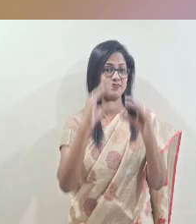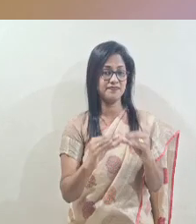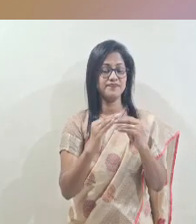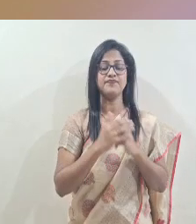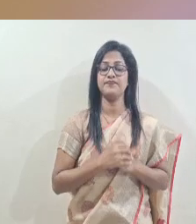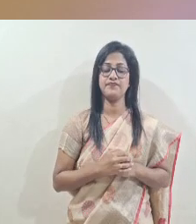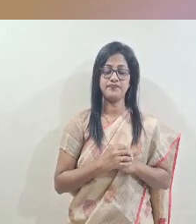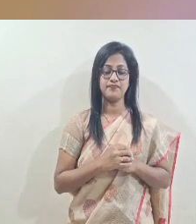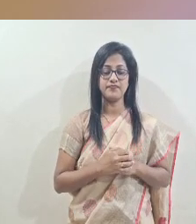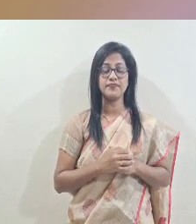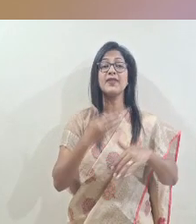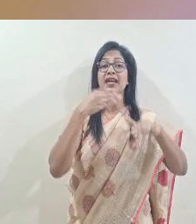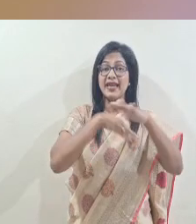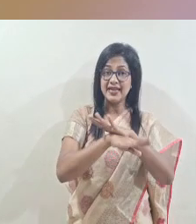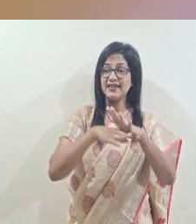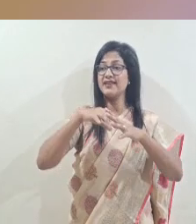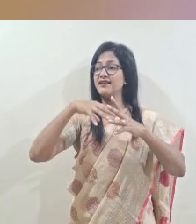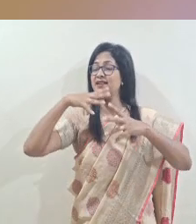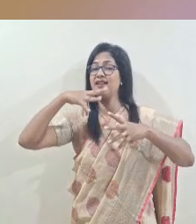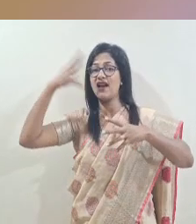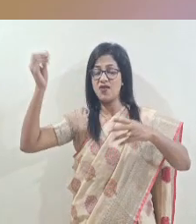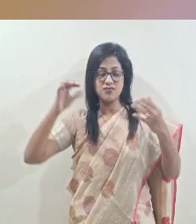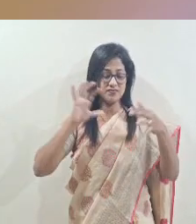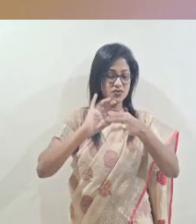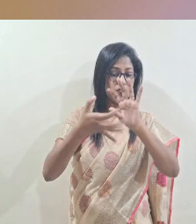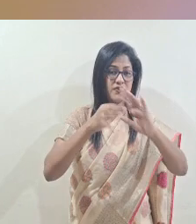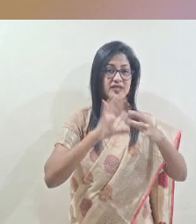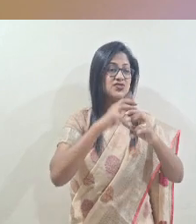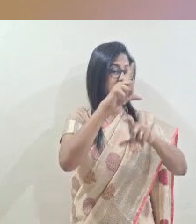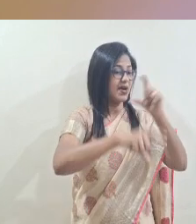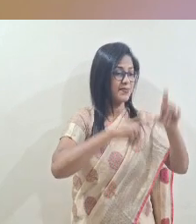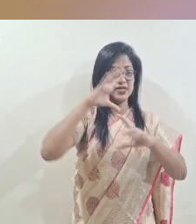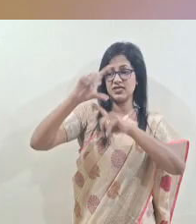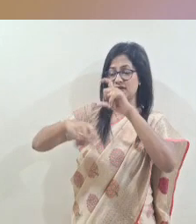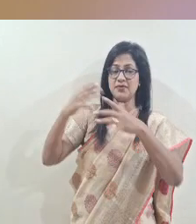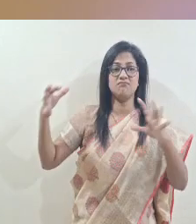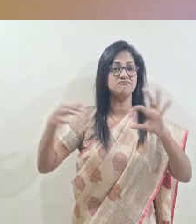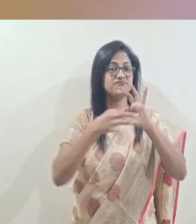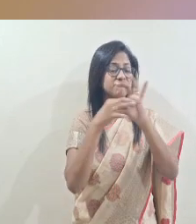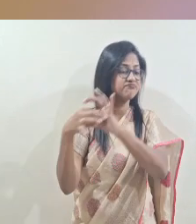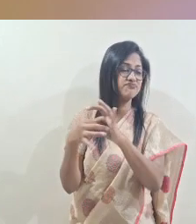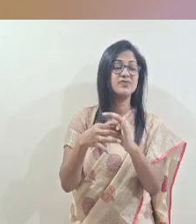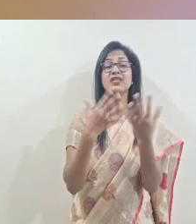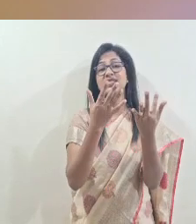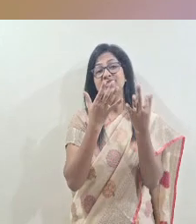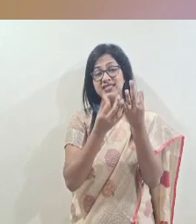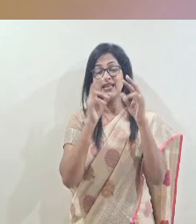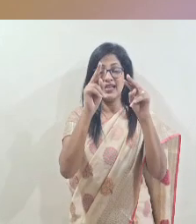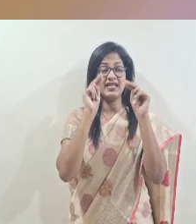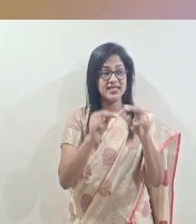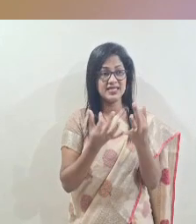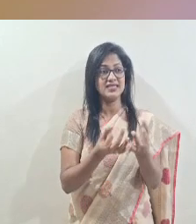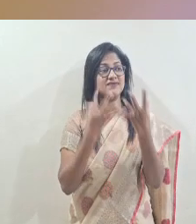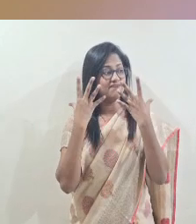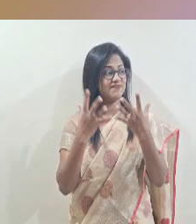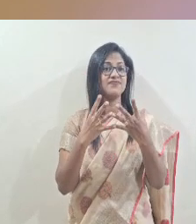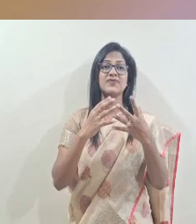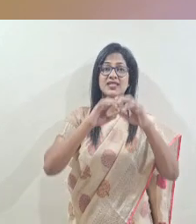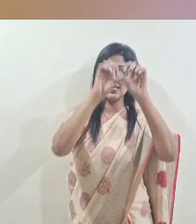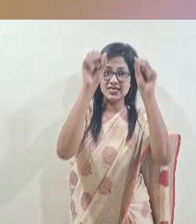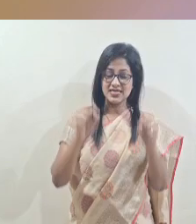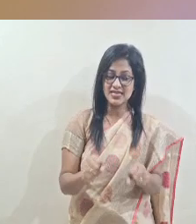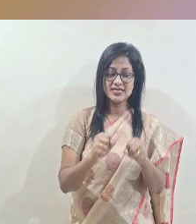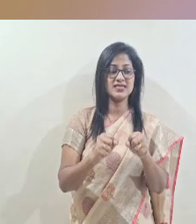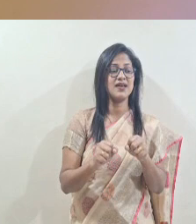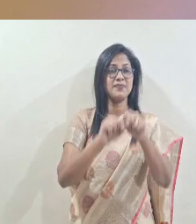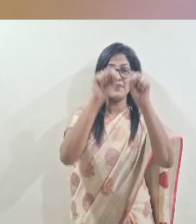is no internal and external coordination between organizations. So you need a resilient infrastructure. It's a system which interacts with